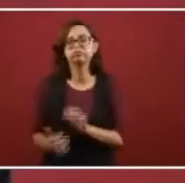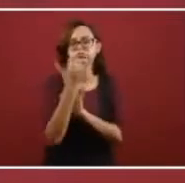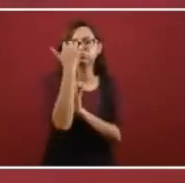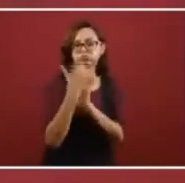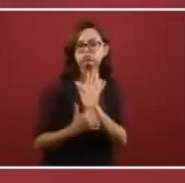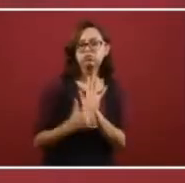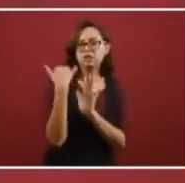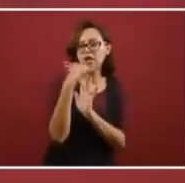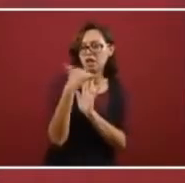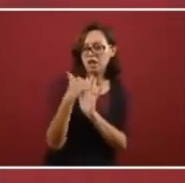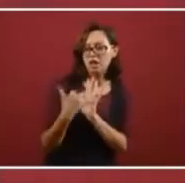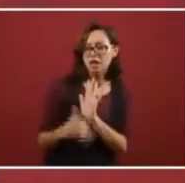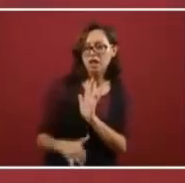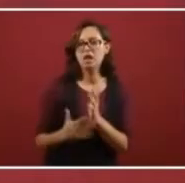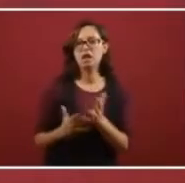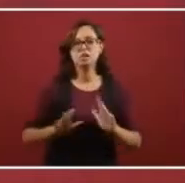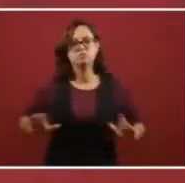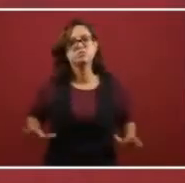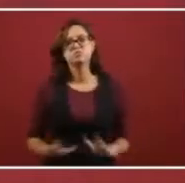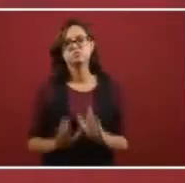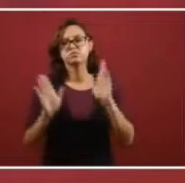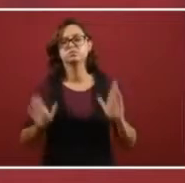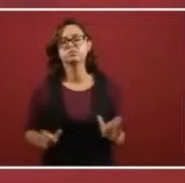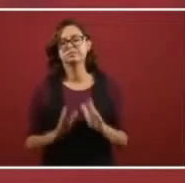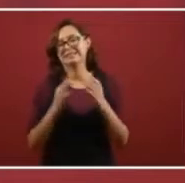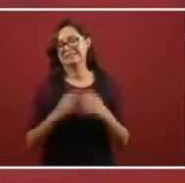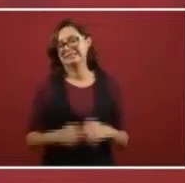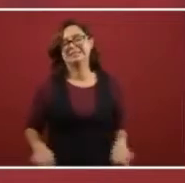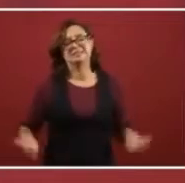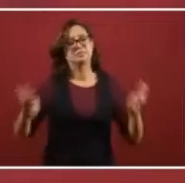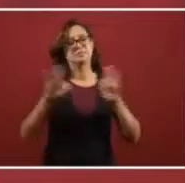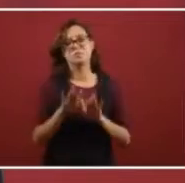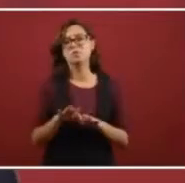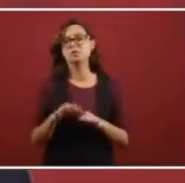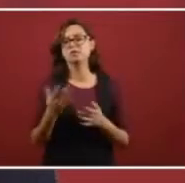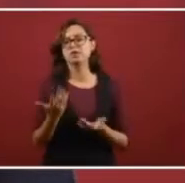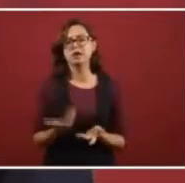of basic texts that are elemental